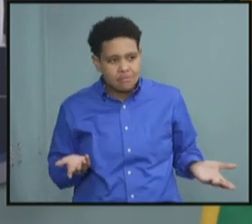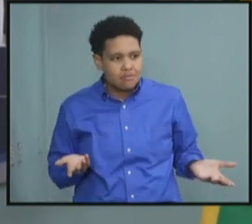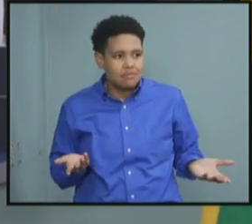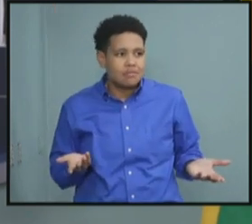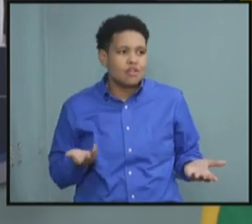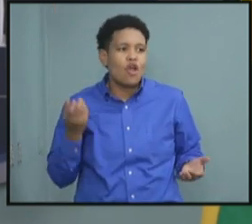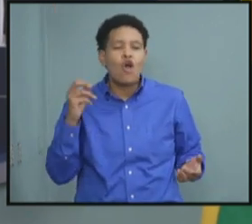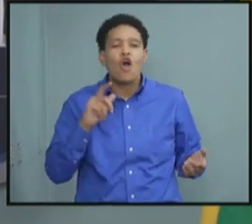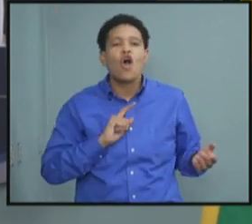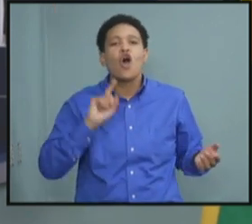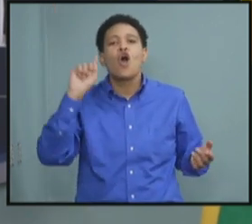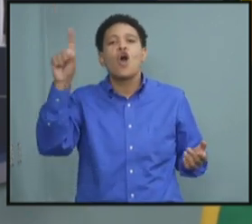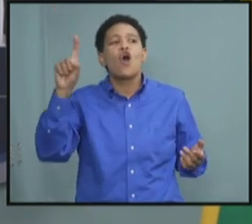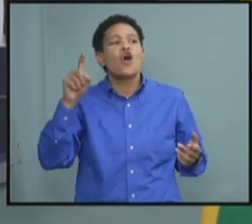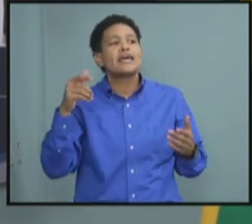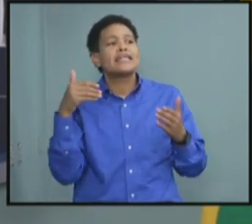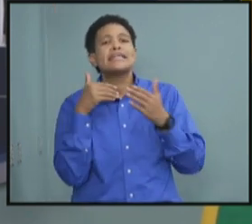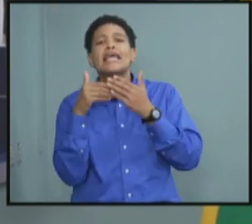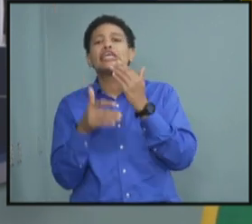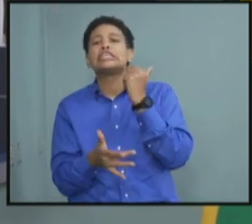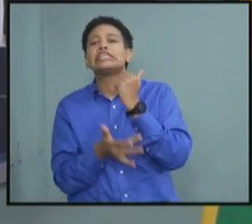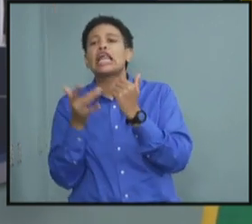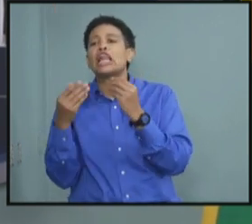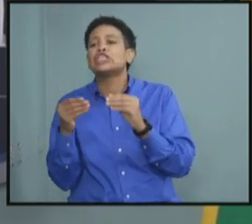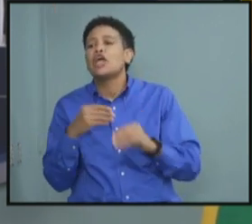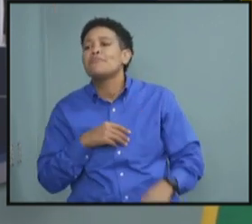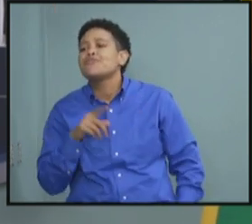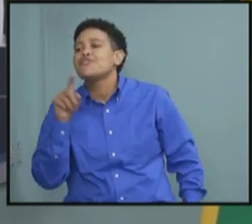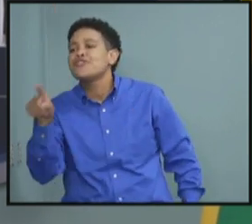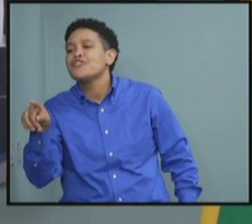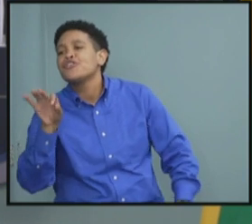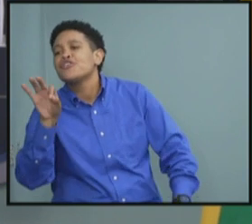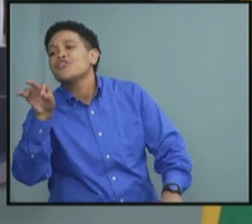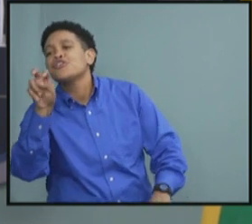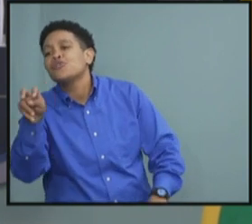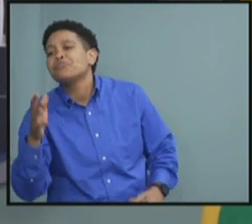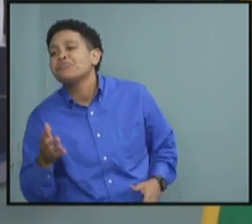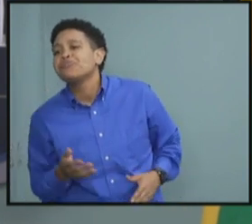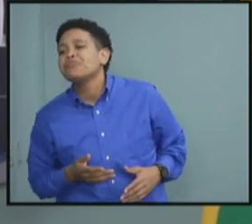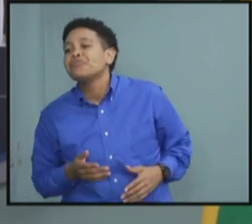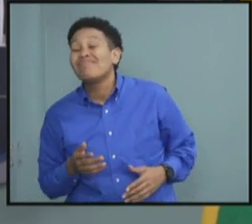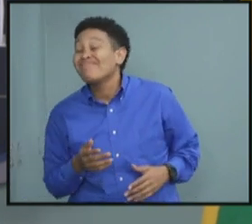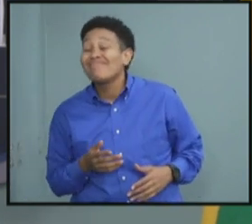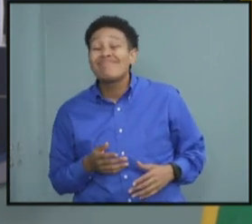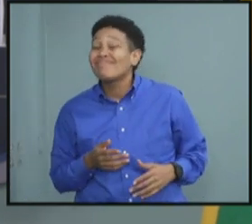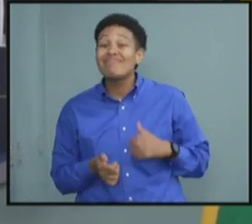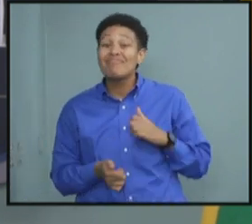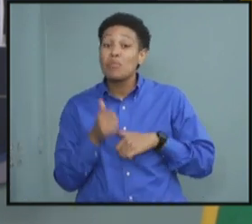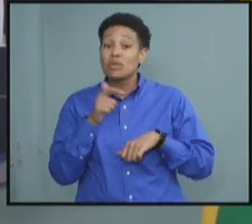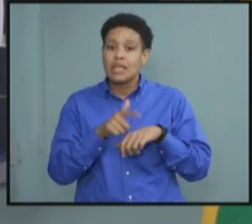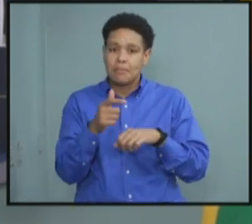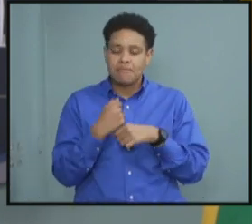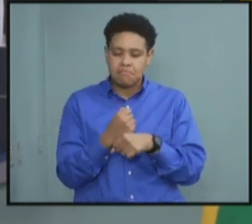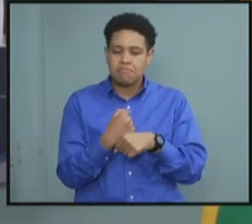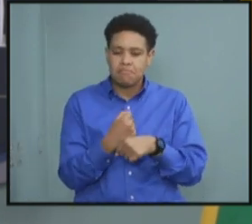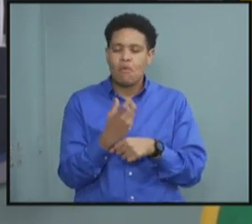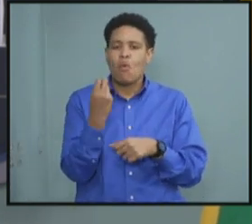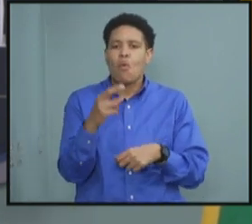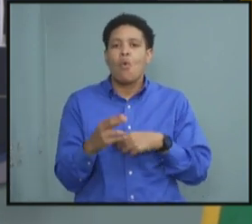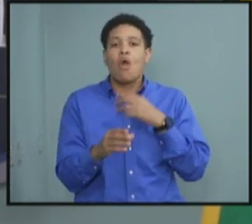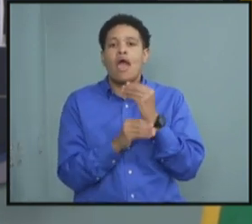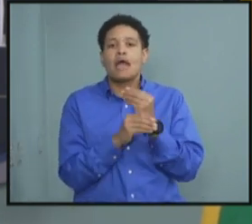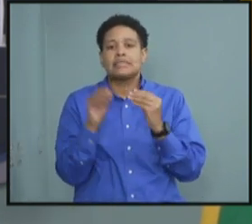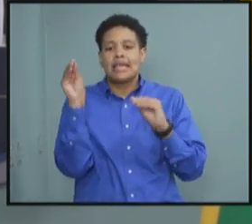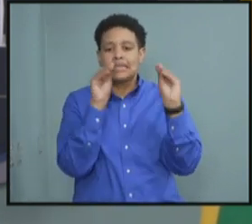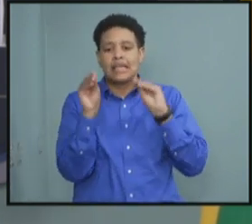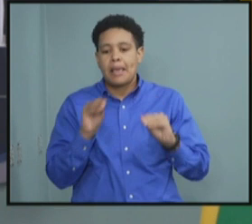or go to the nearest technology shop. They, in most cases, have to be manufactured or at least